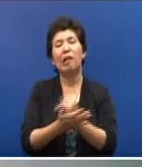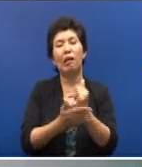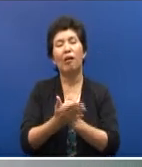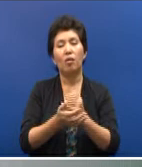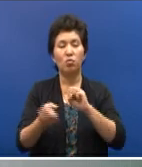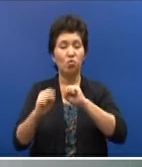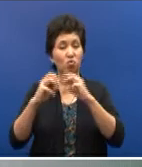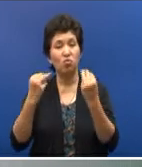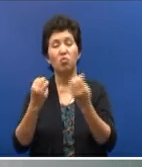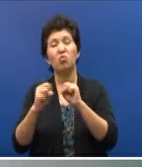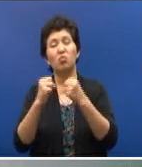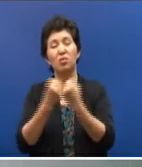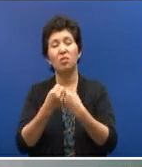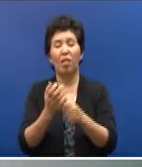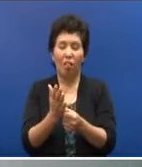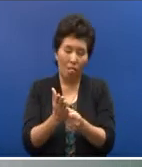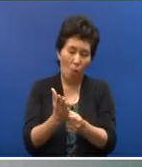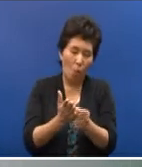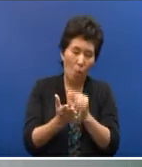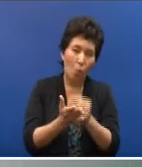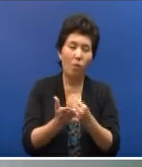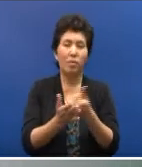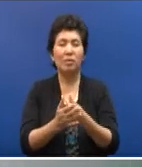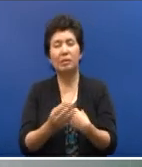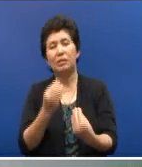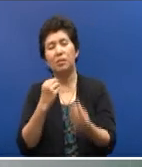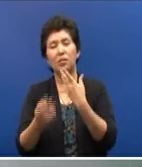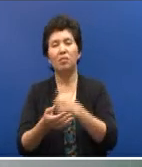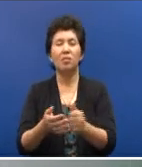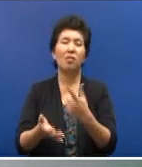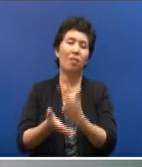social problems such as drug abuse or juvenile delinquency.